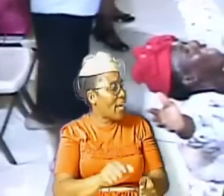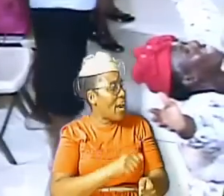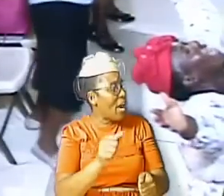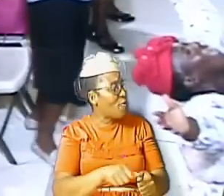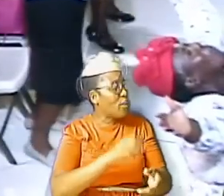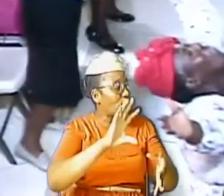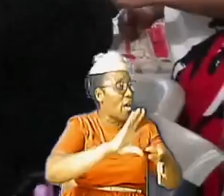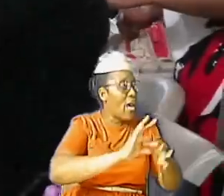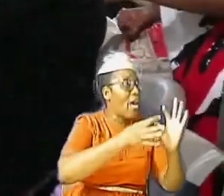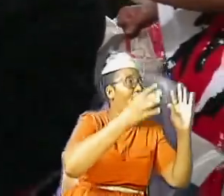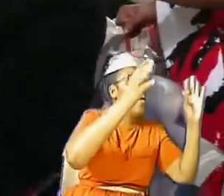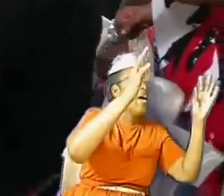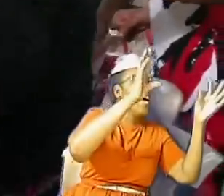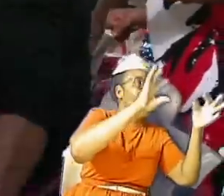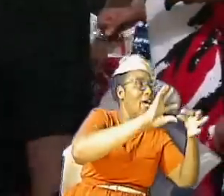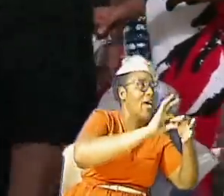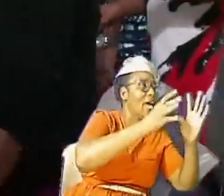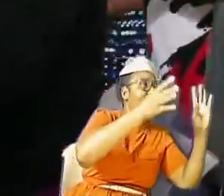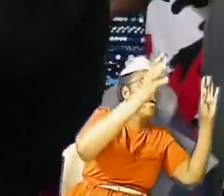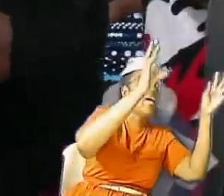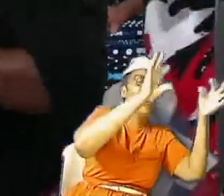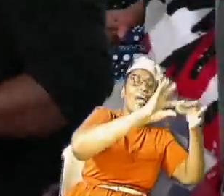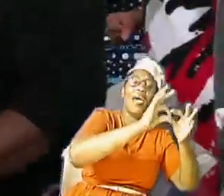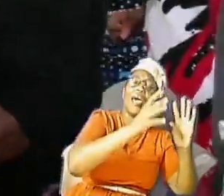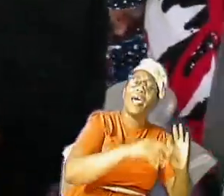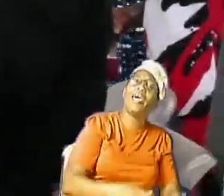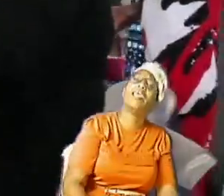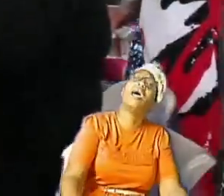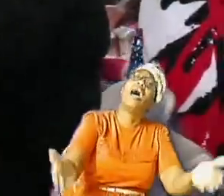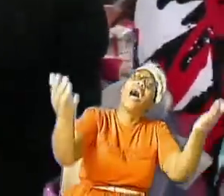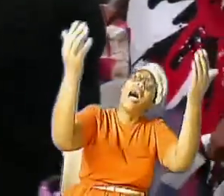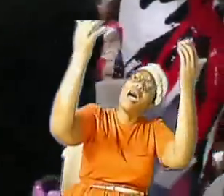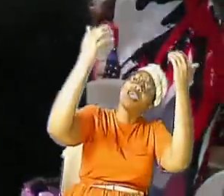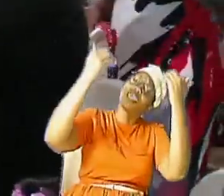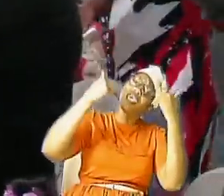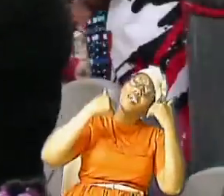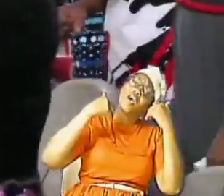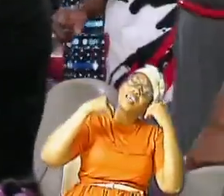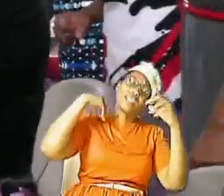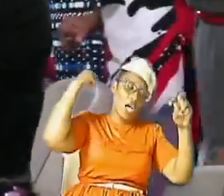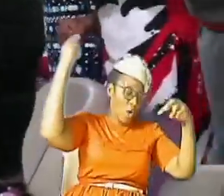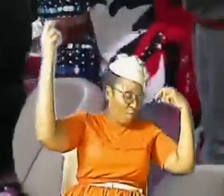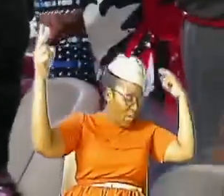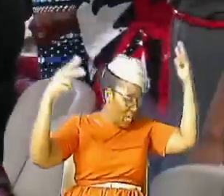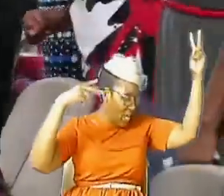Judah. Hey, shall Jesus. Break every chain. Hallelujah. Glory to God.